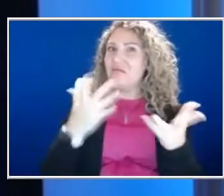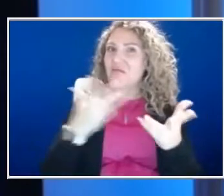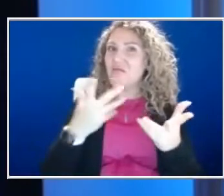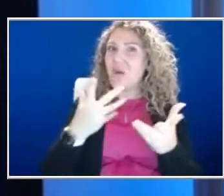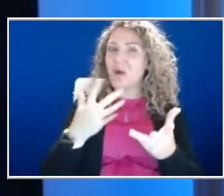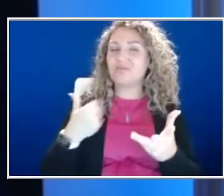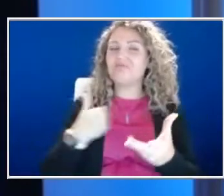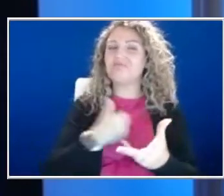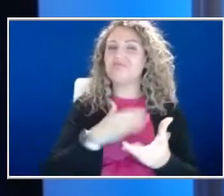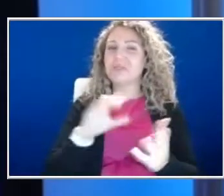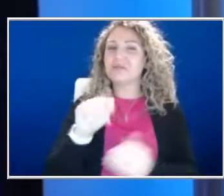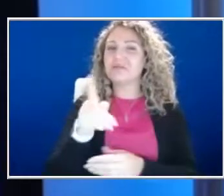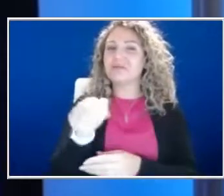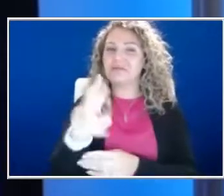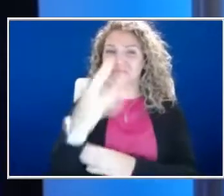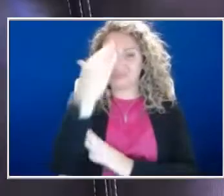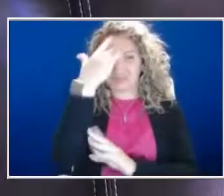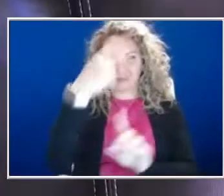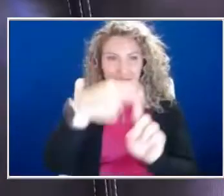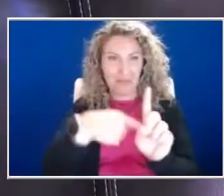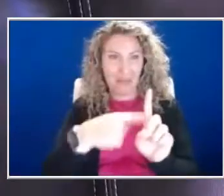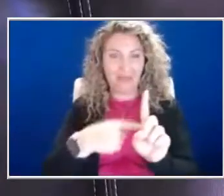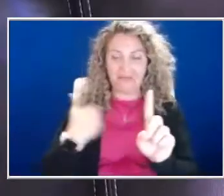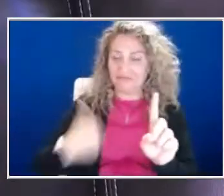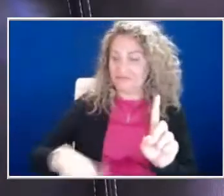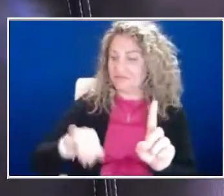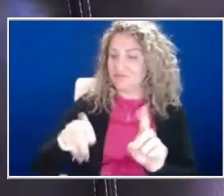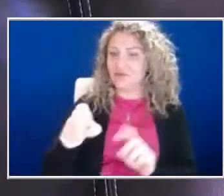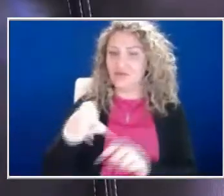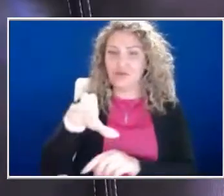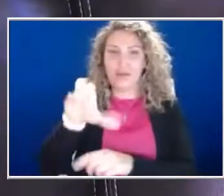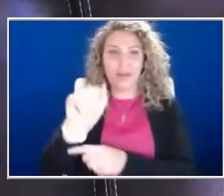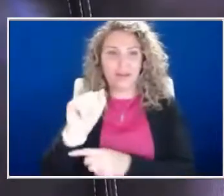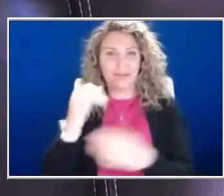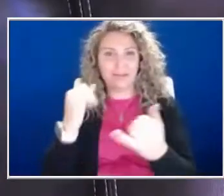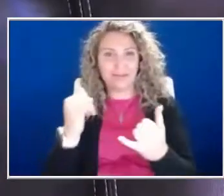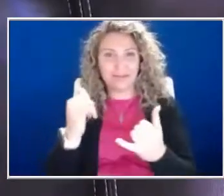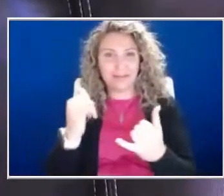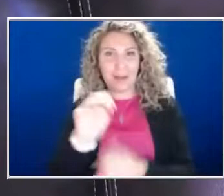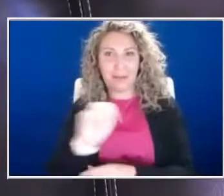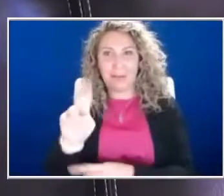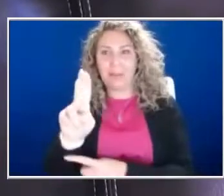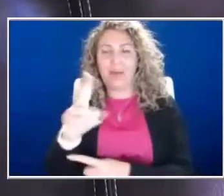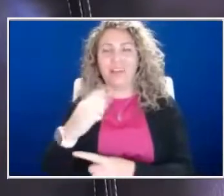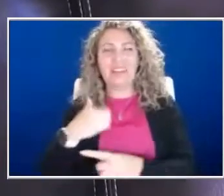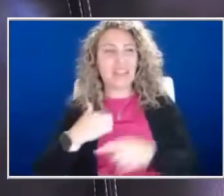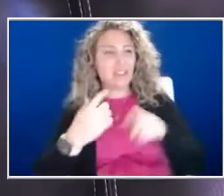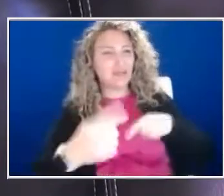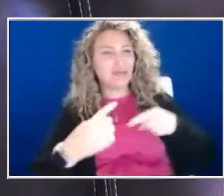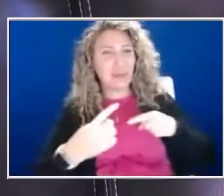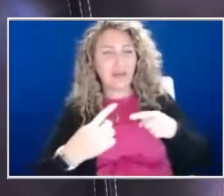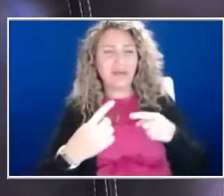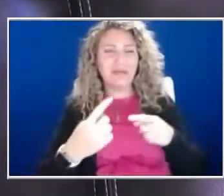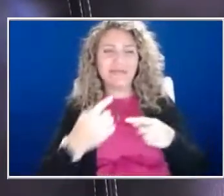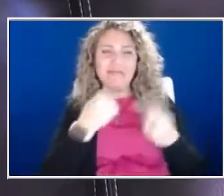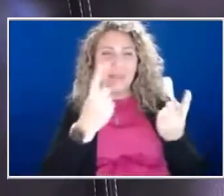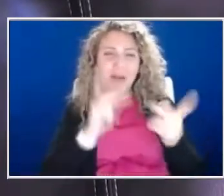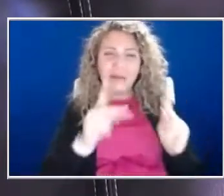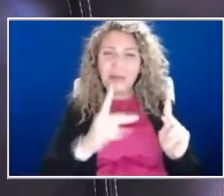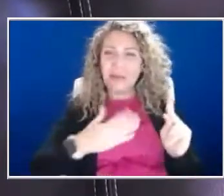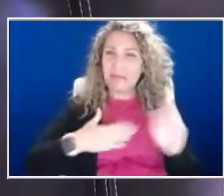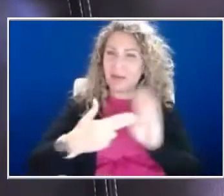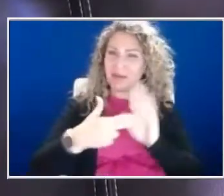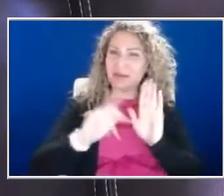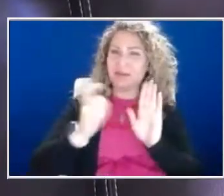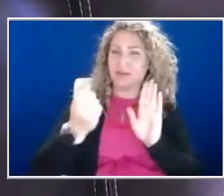Coming up today on the Morning Medical Update. I struggled with telling people about my diagnosis because, again, for me, it felt like